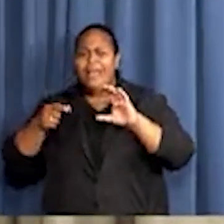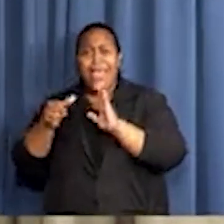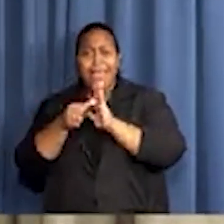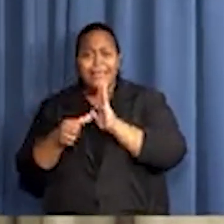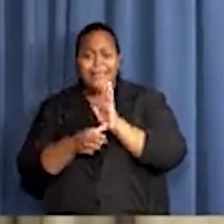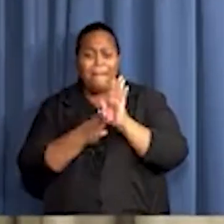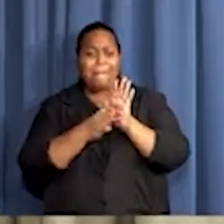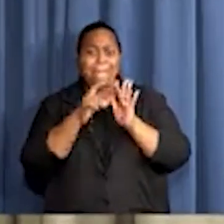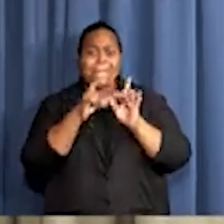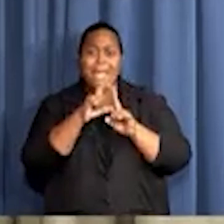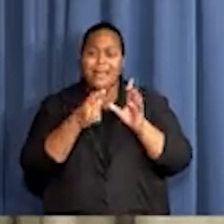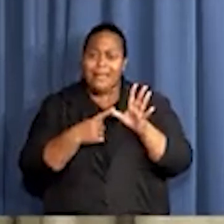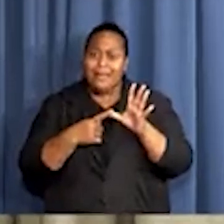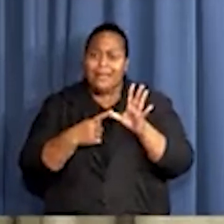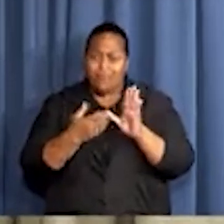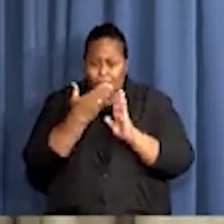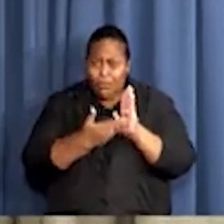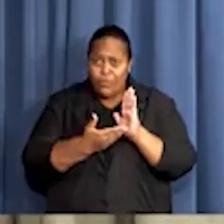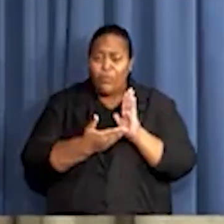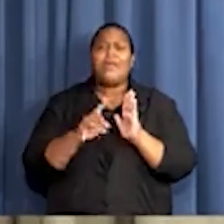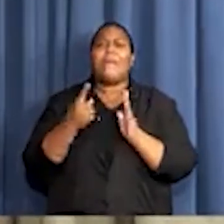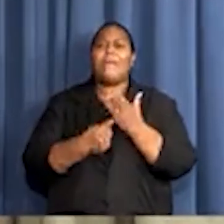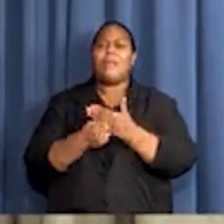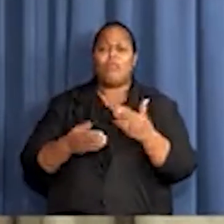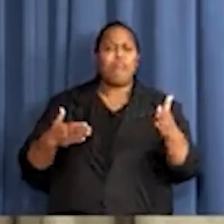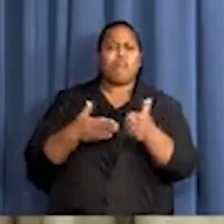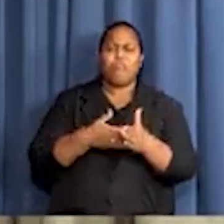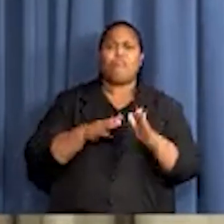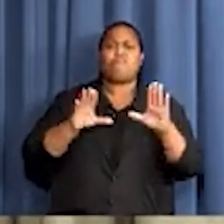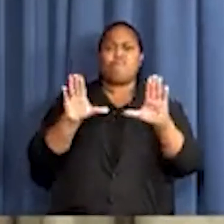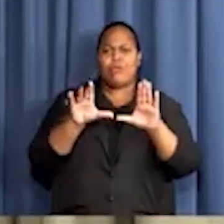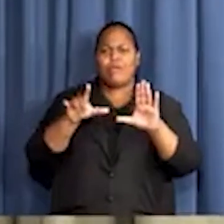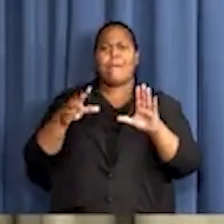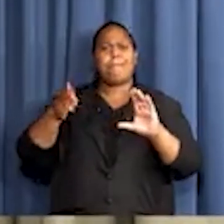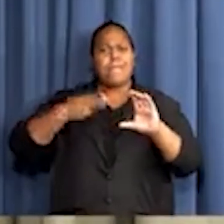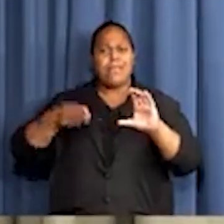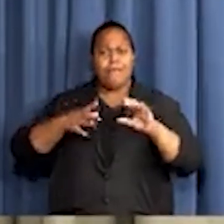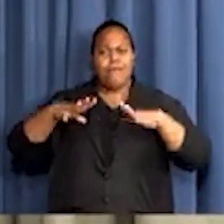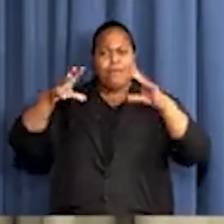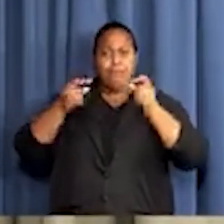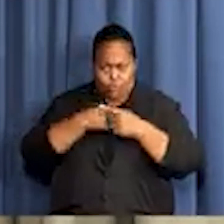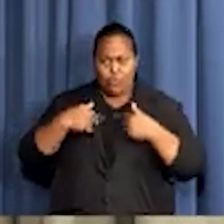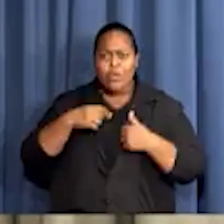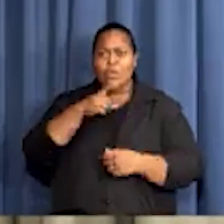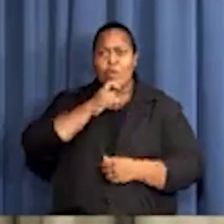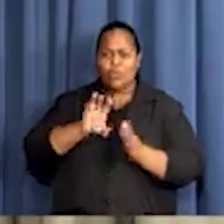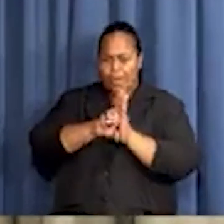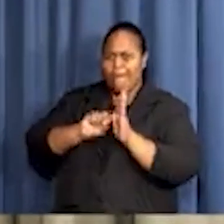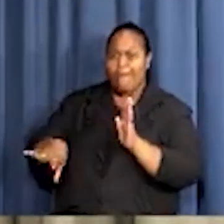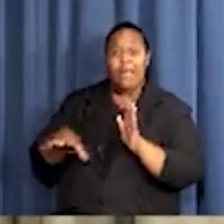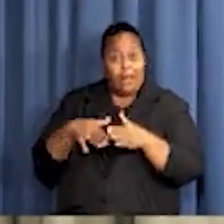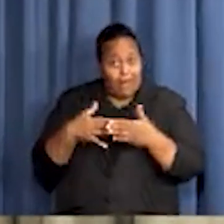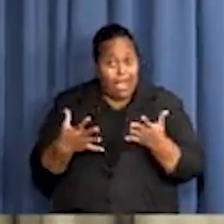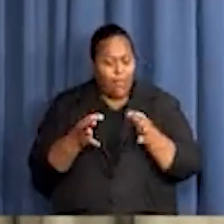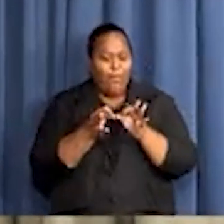MIDA, which curtailed media freedom and promised we would scrap it. A bill is before Parliament